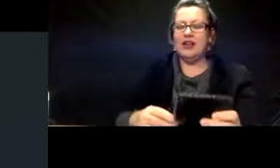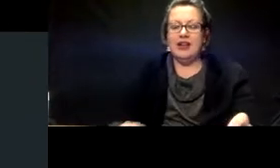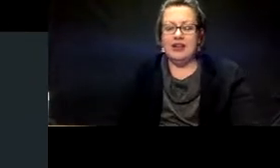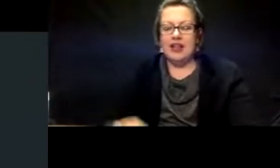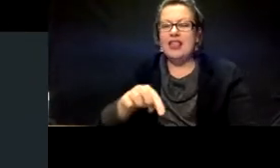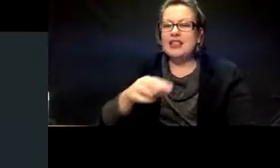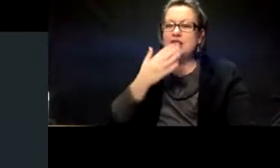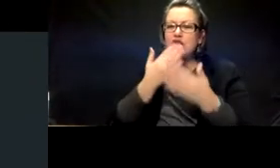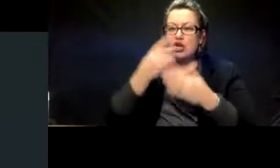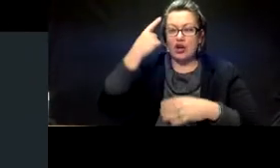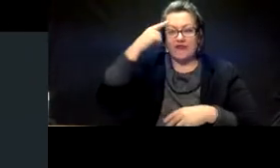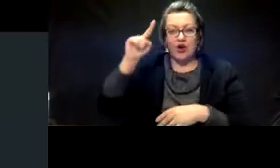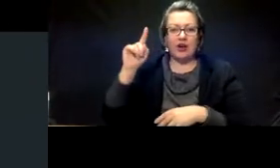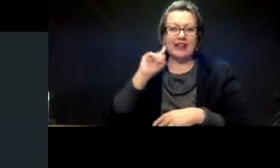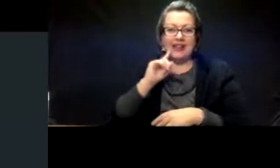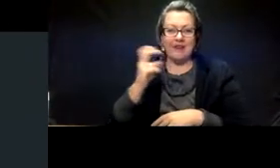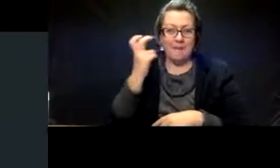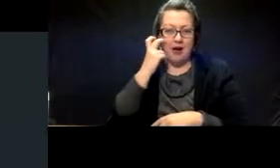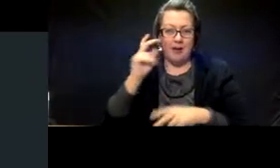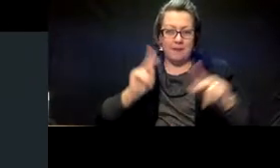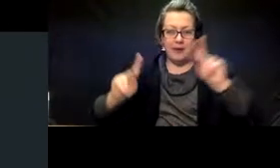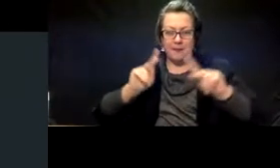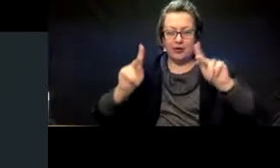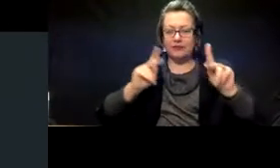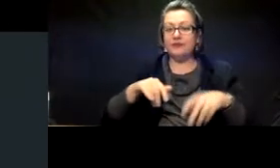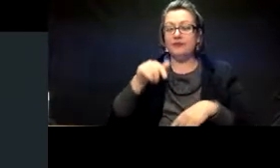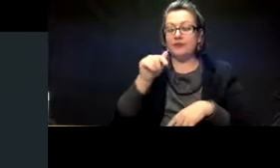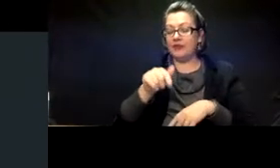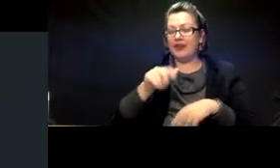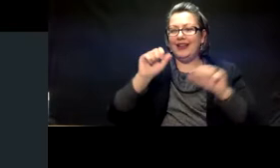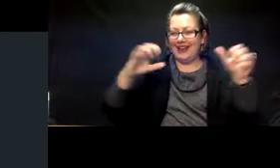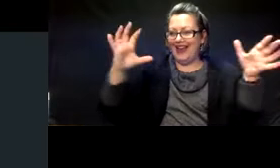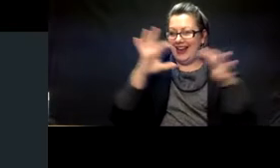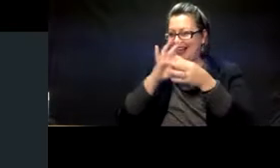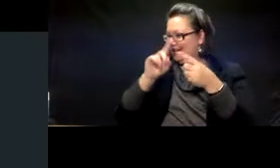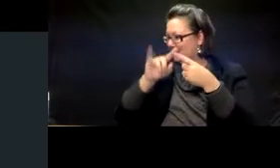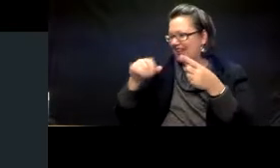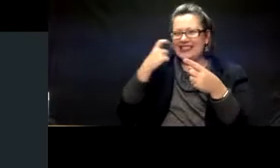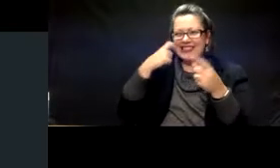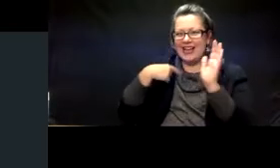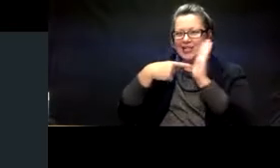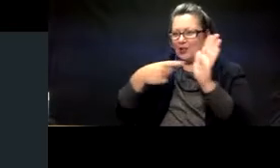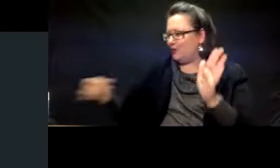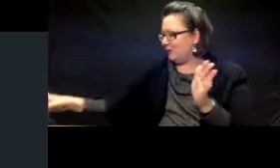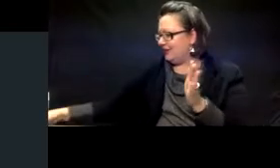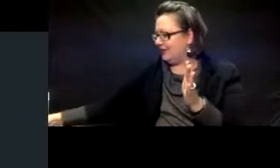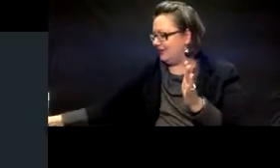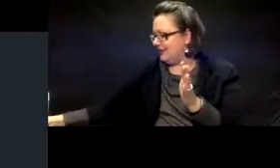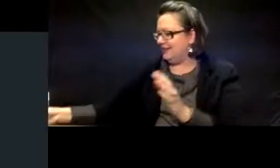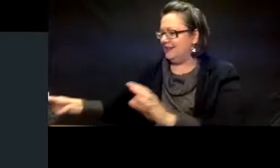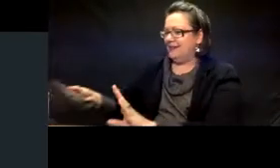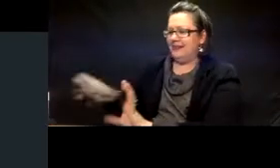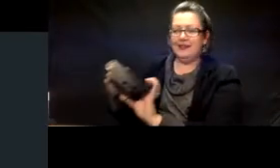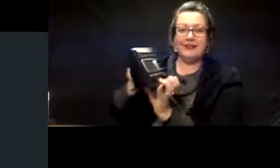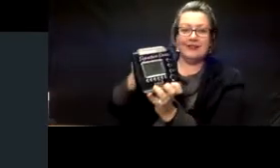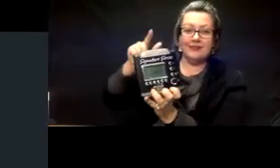it goes in a pouch, you wear it on your waistband. It's good for people who are deaf and blind. You can